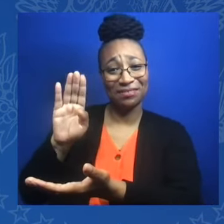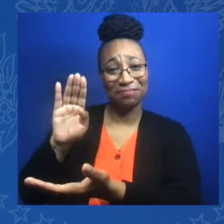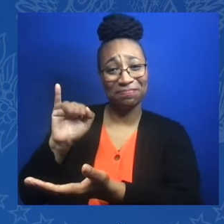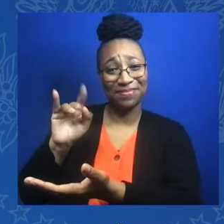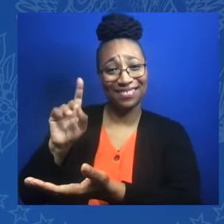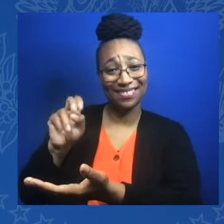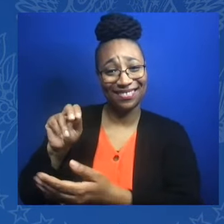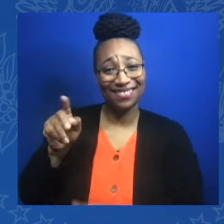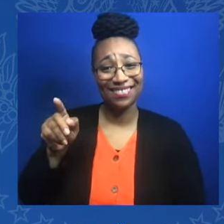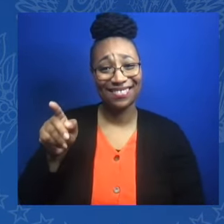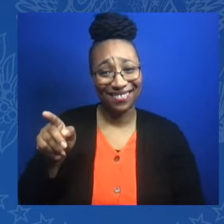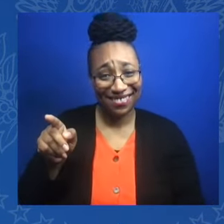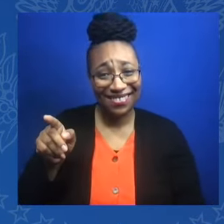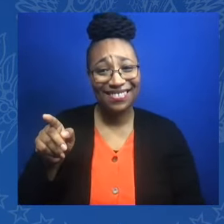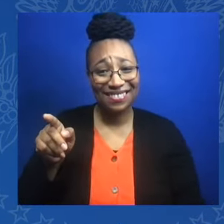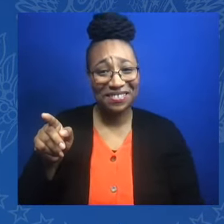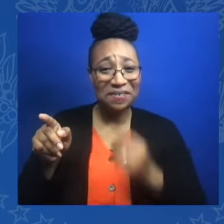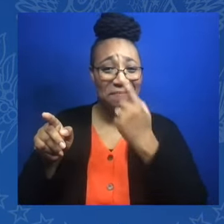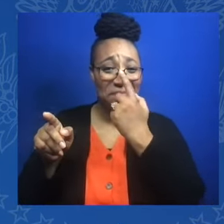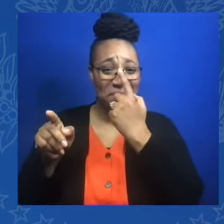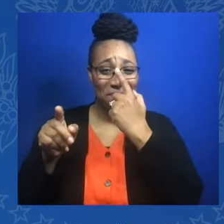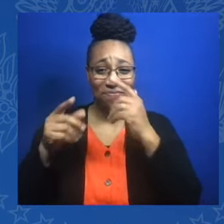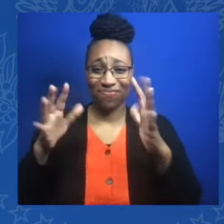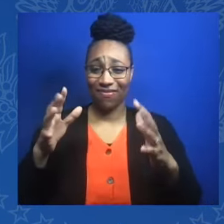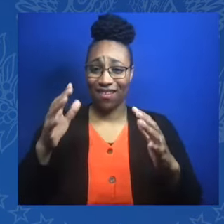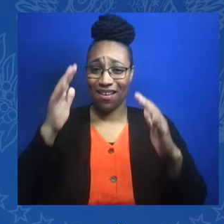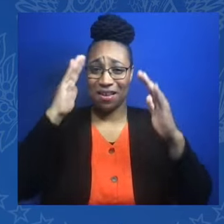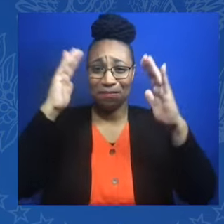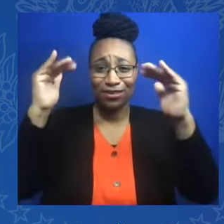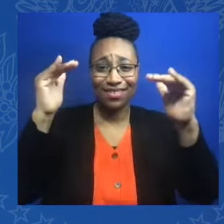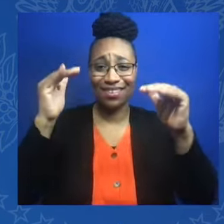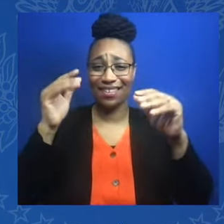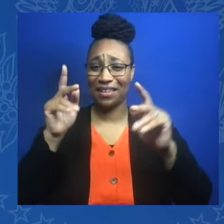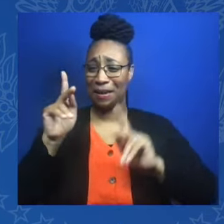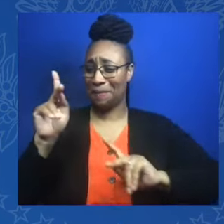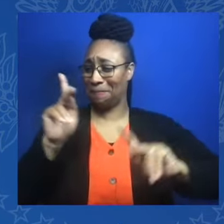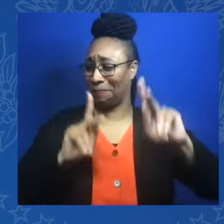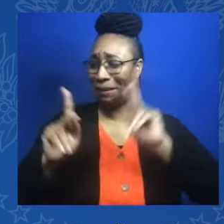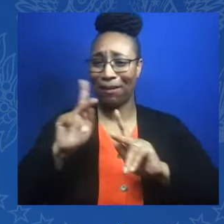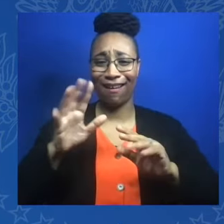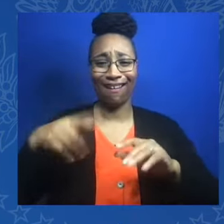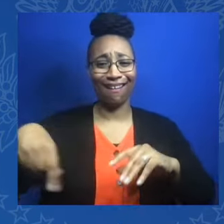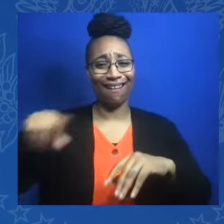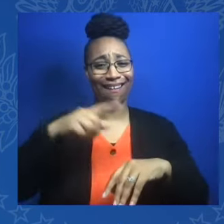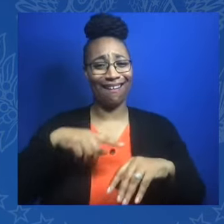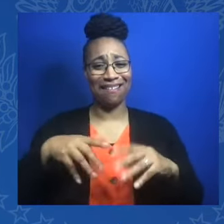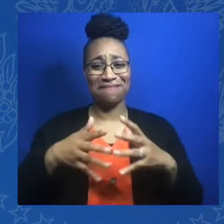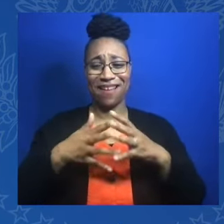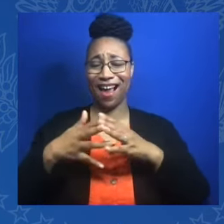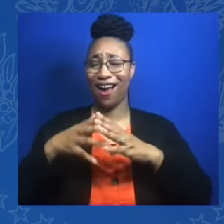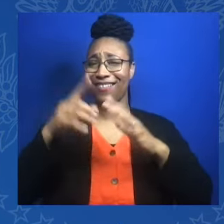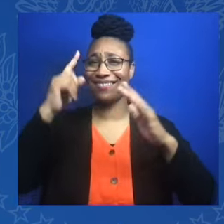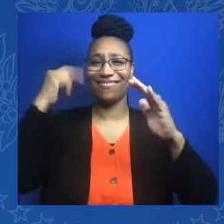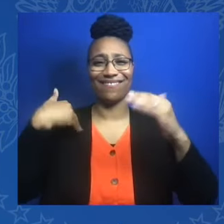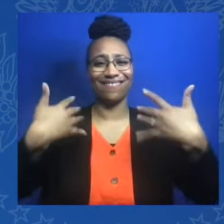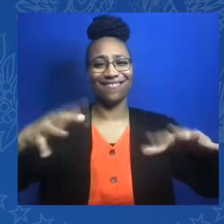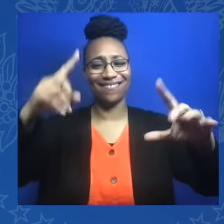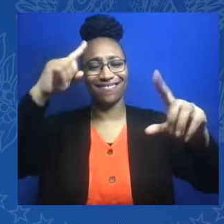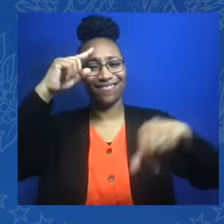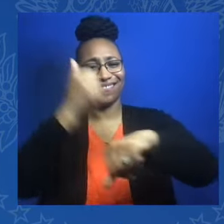optimistic, hopeful, and forward-looking. Well, this is a vision that Canadians share